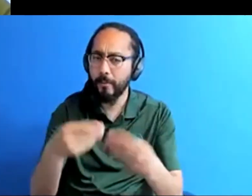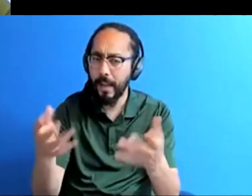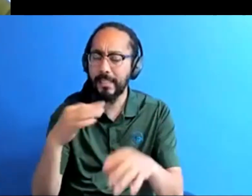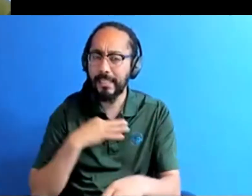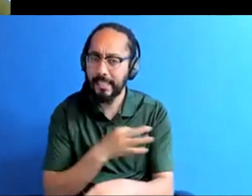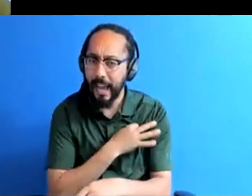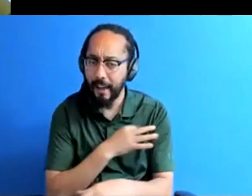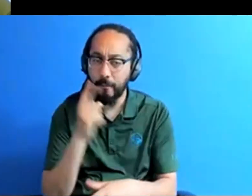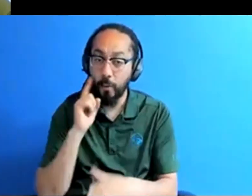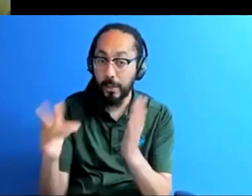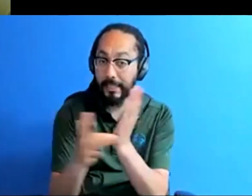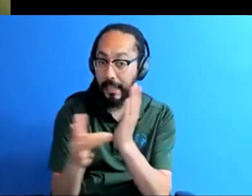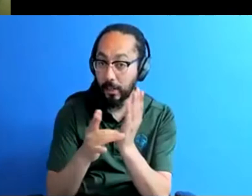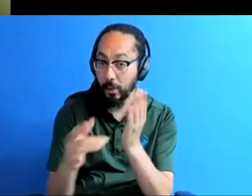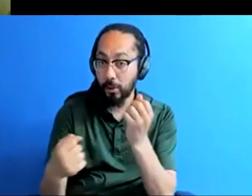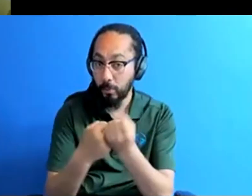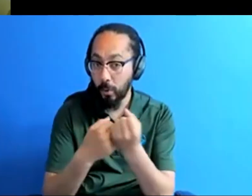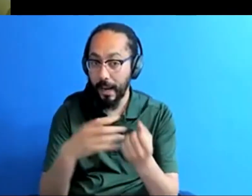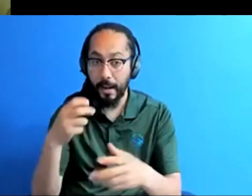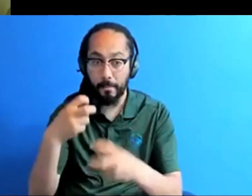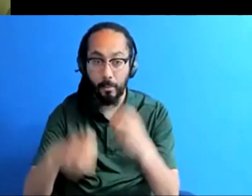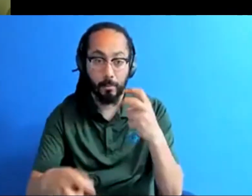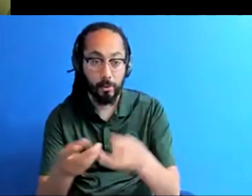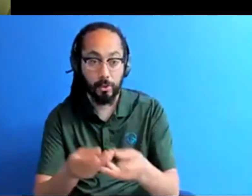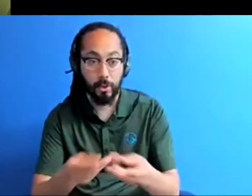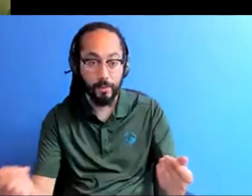solving? Amy?